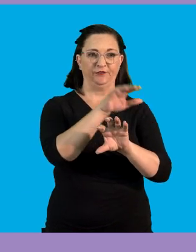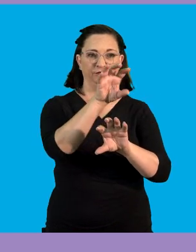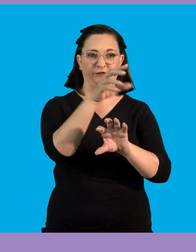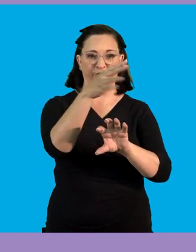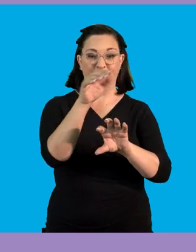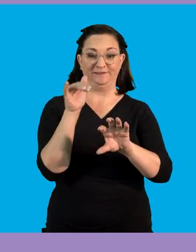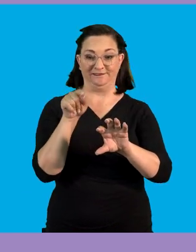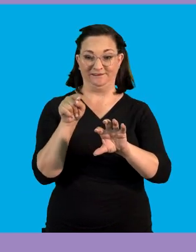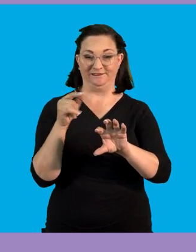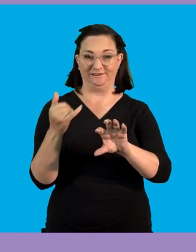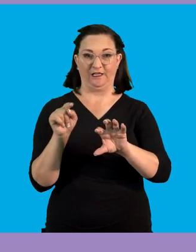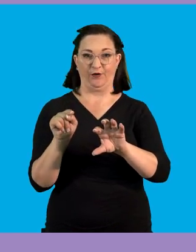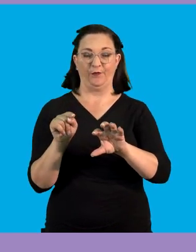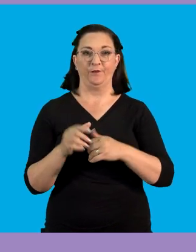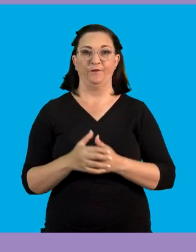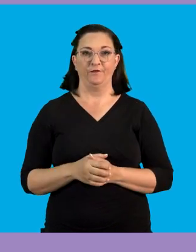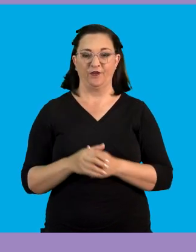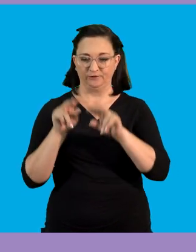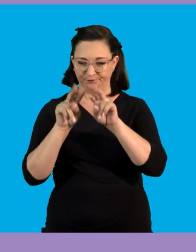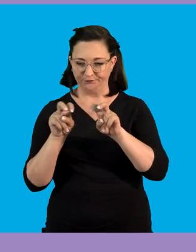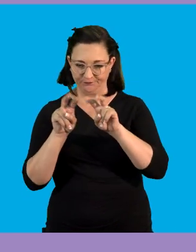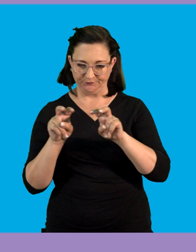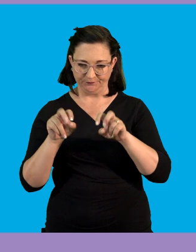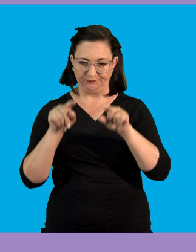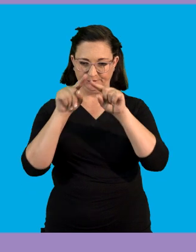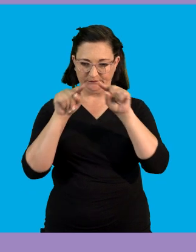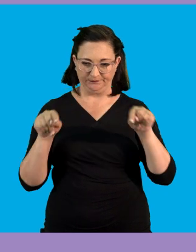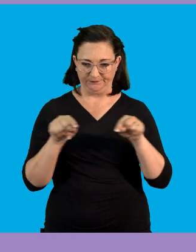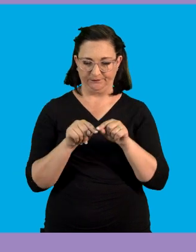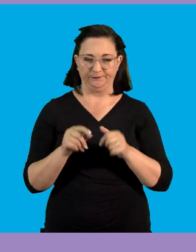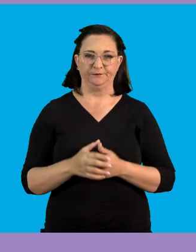our concept map, which is to investigate triangles.